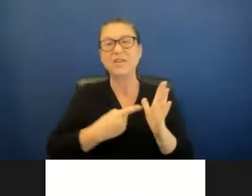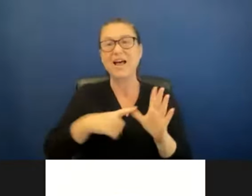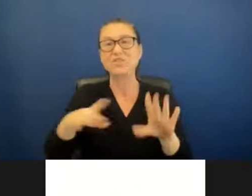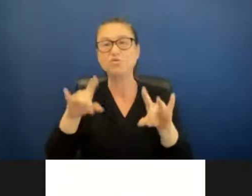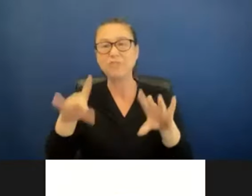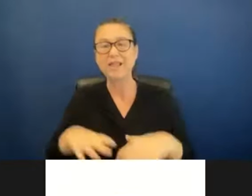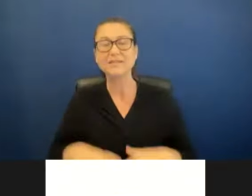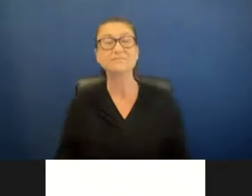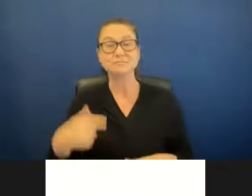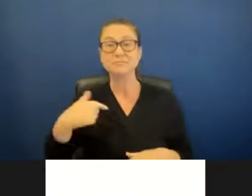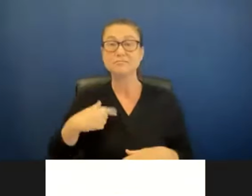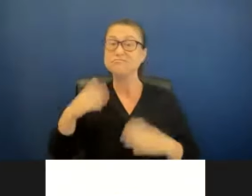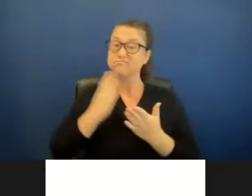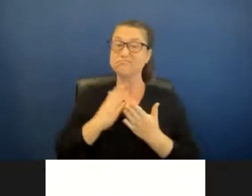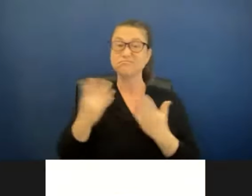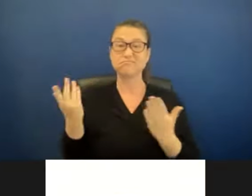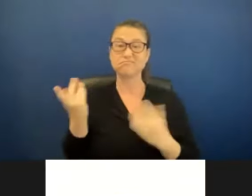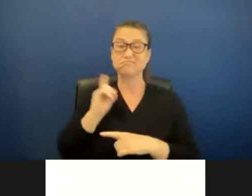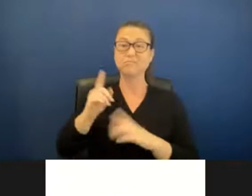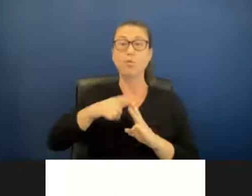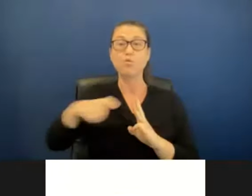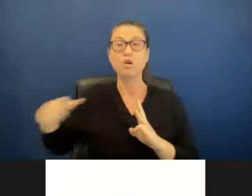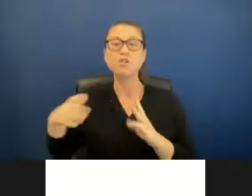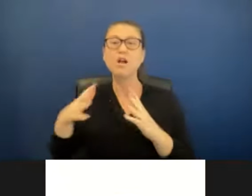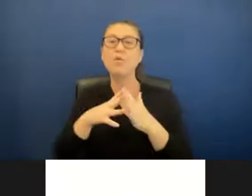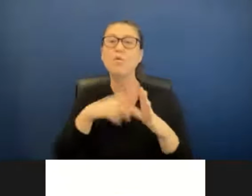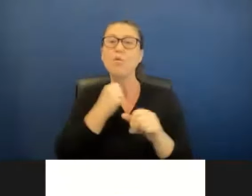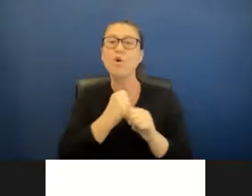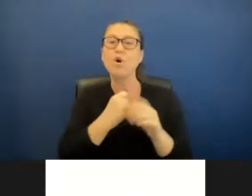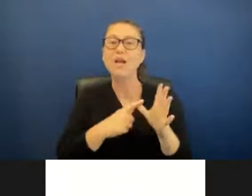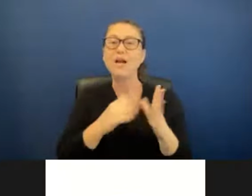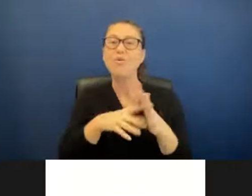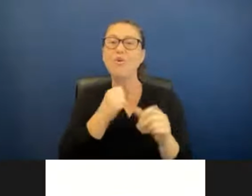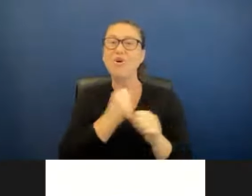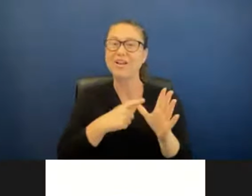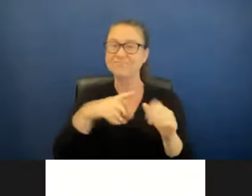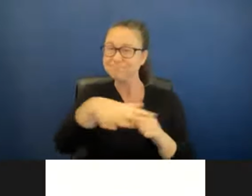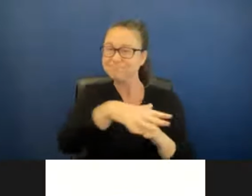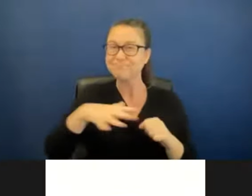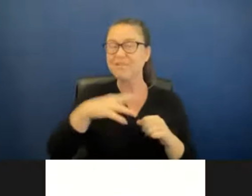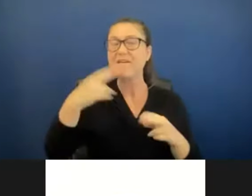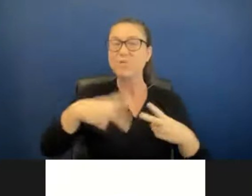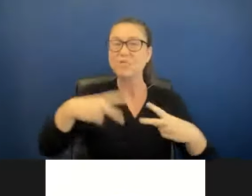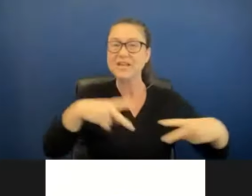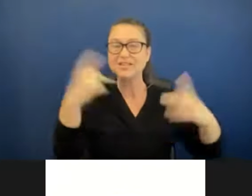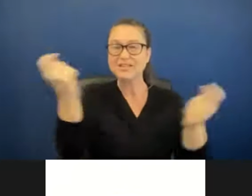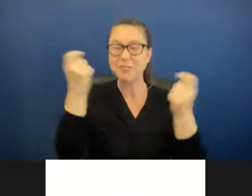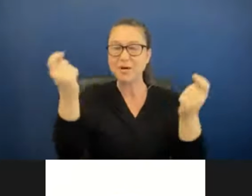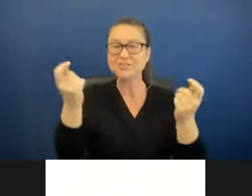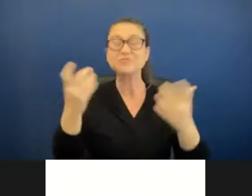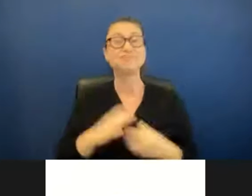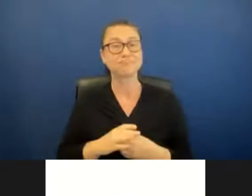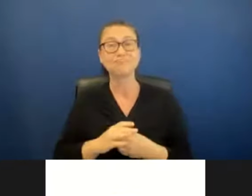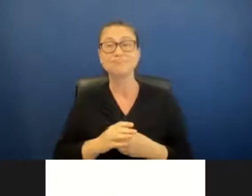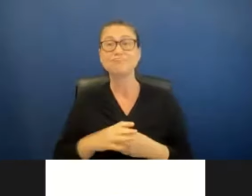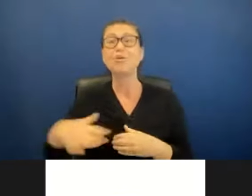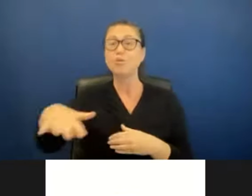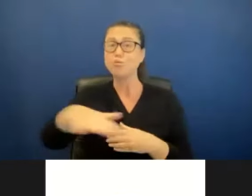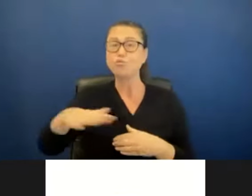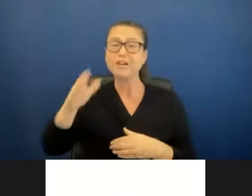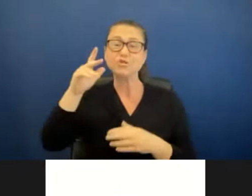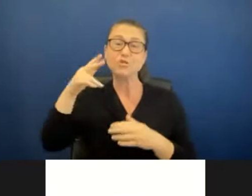you today from Wiradjuri country, from Wagga Wagga, the place of dance and celebration. Regional Arts Australia acknowledges the